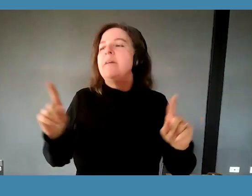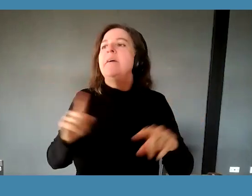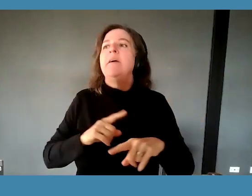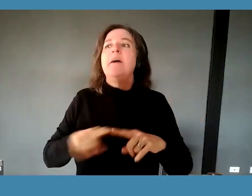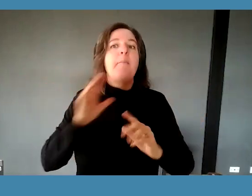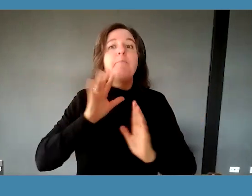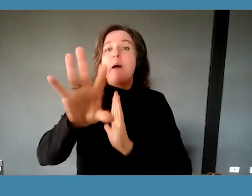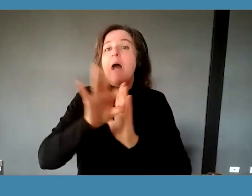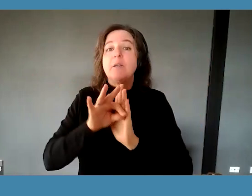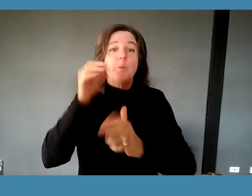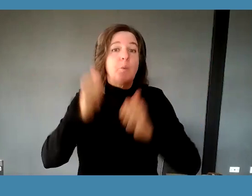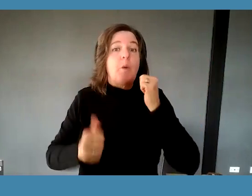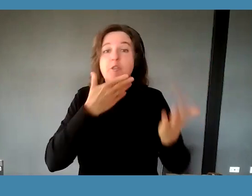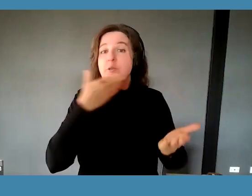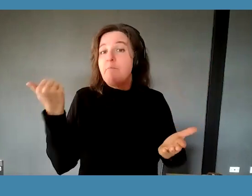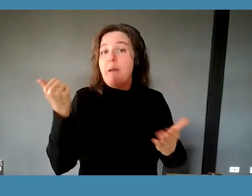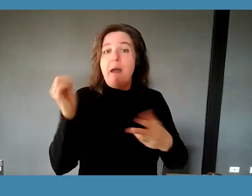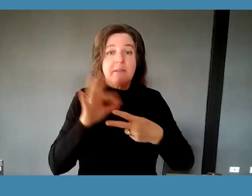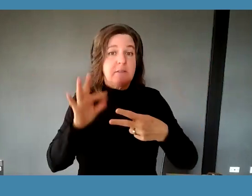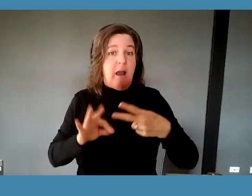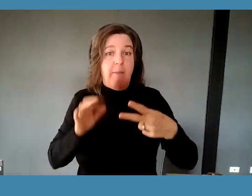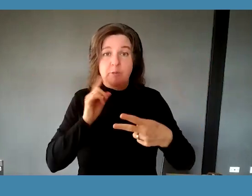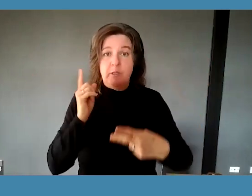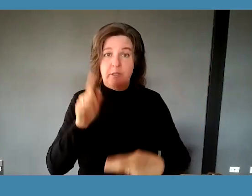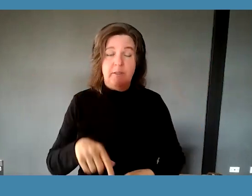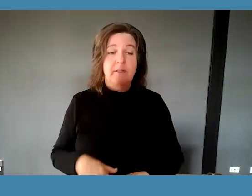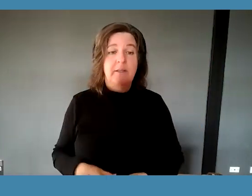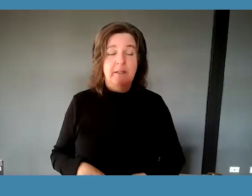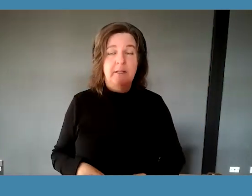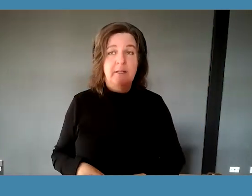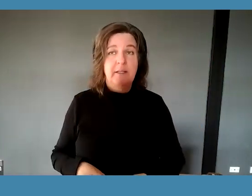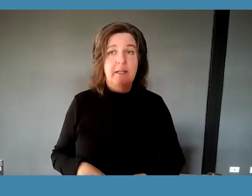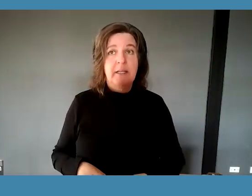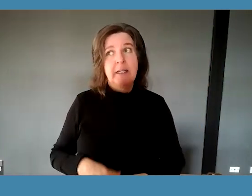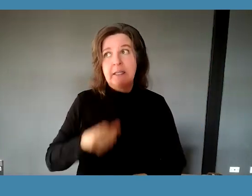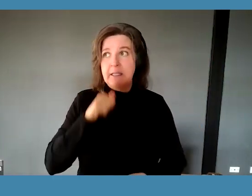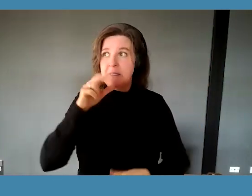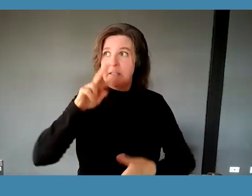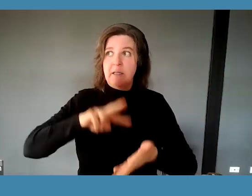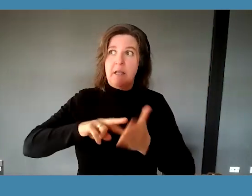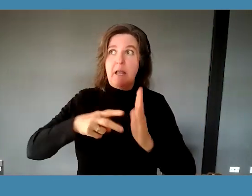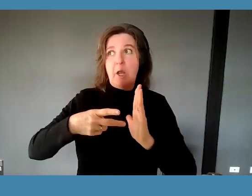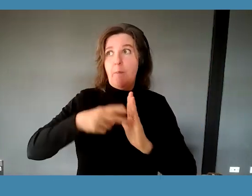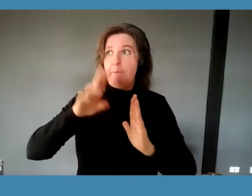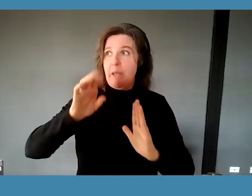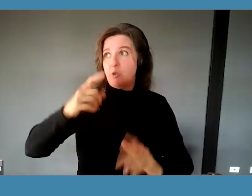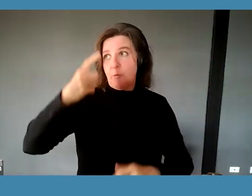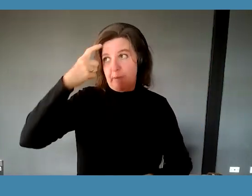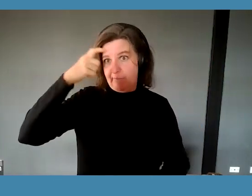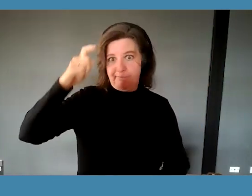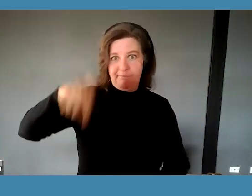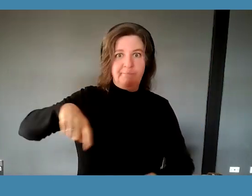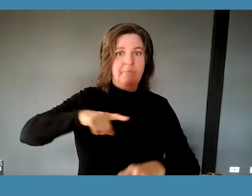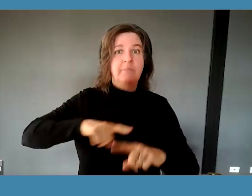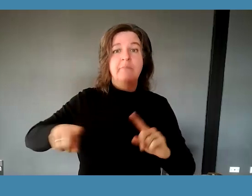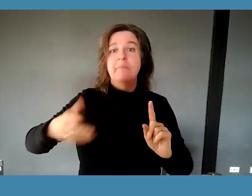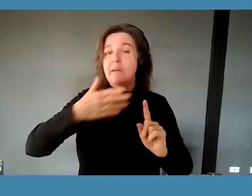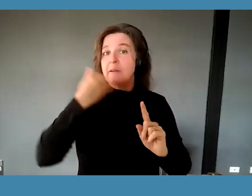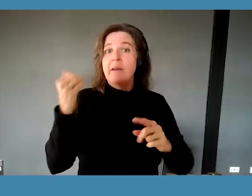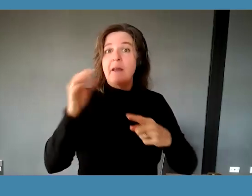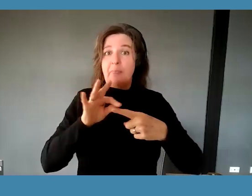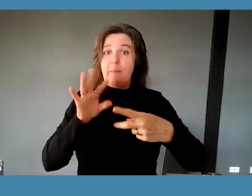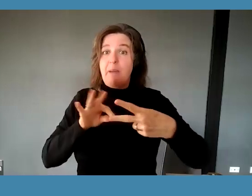is the best option, not to be crass, but the best option is probably the one that you get approved